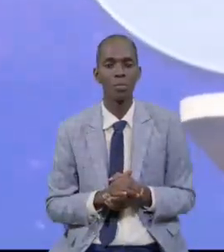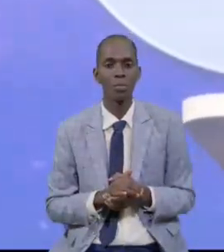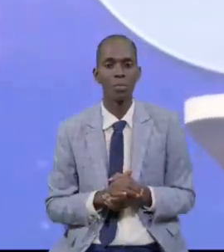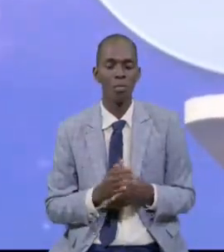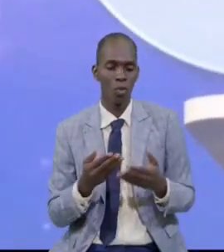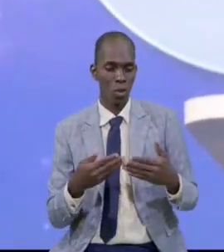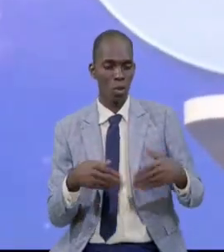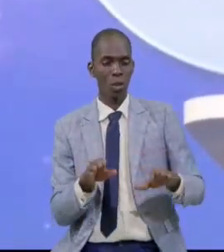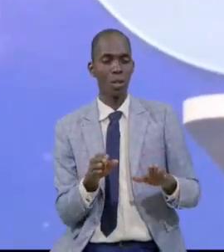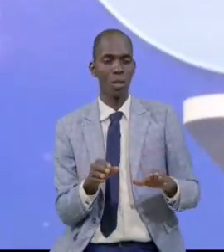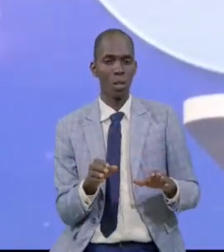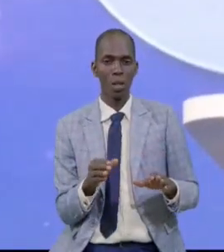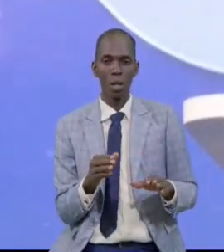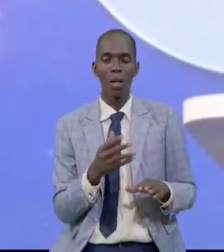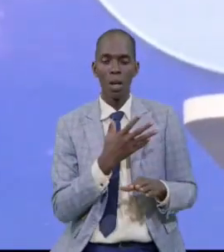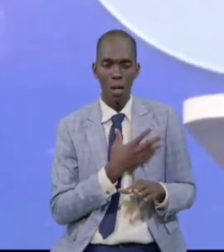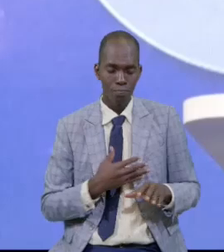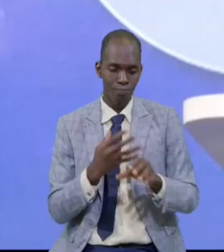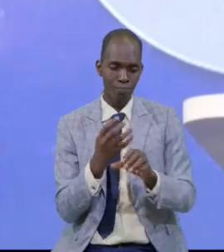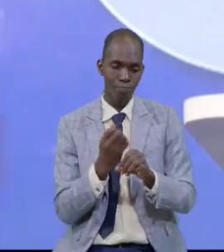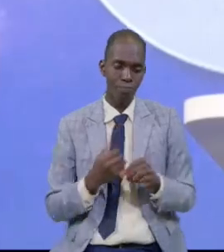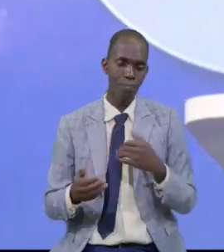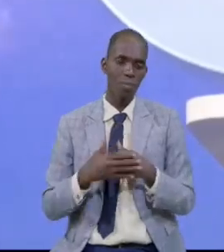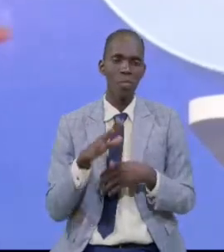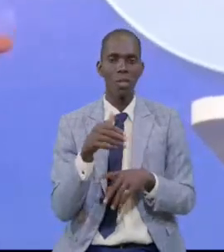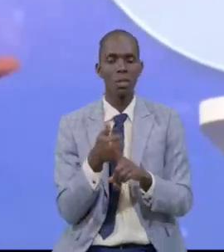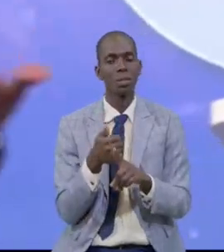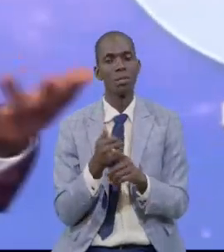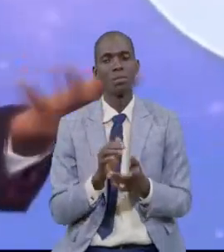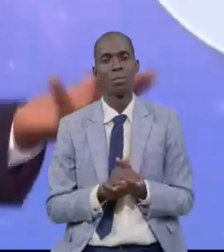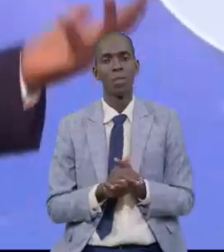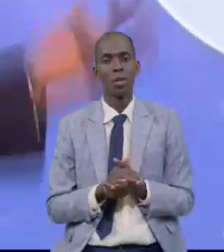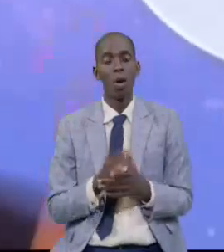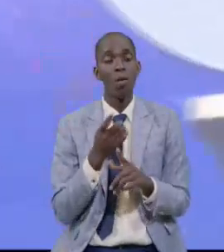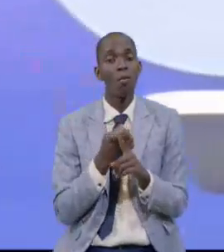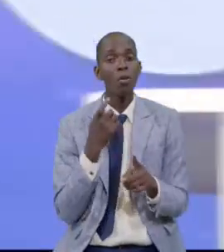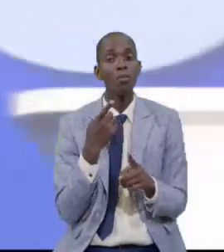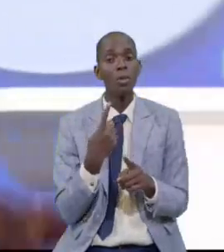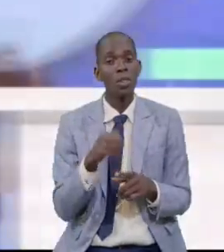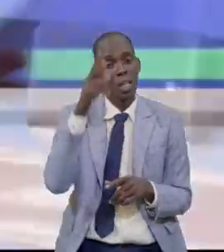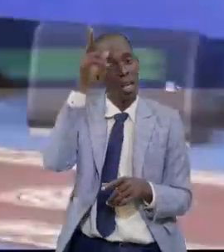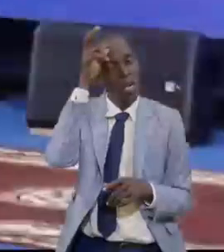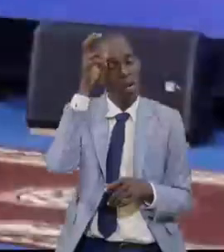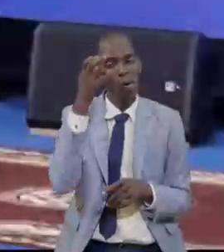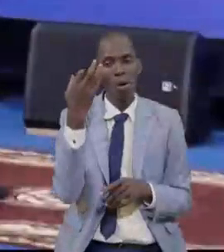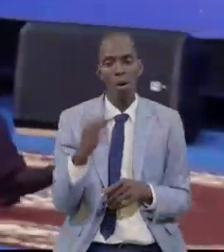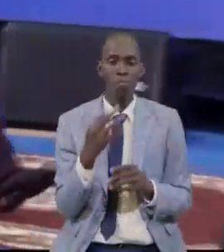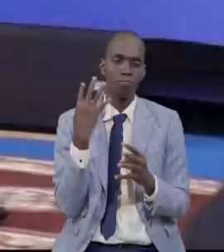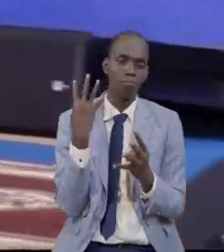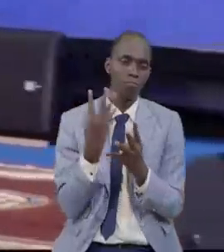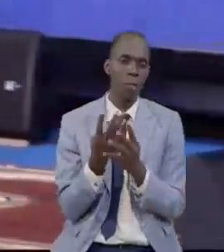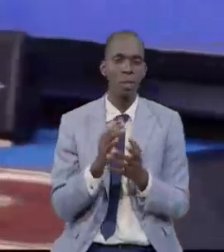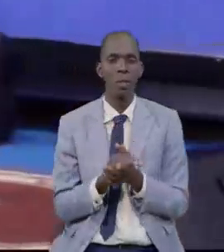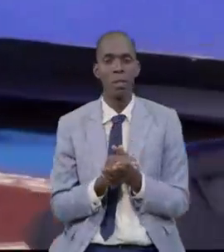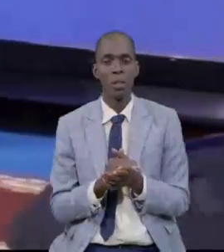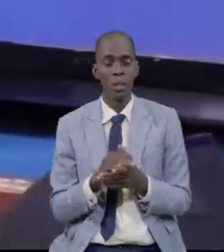unsell yourself from the demons of captivity. You know, in life, we do